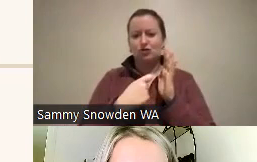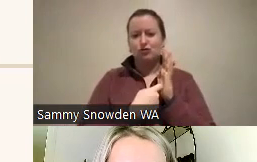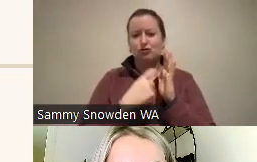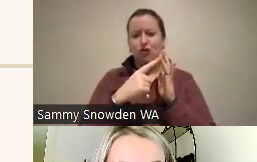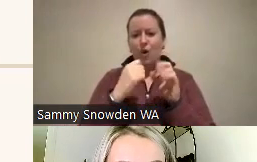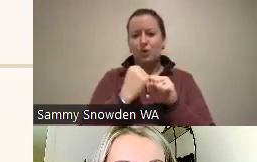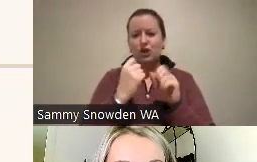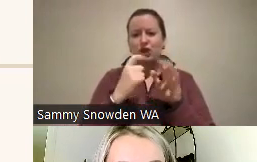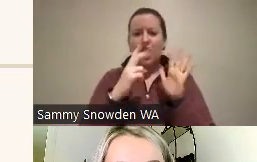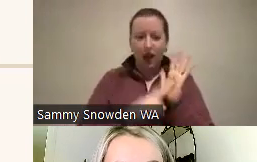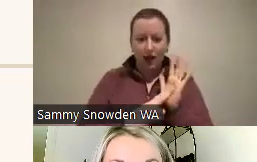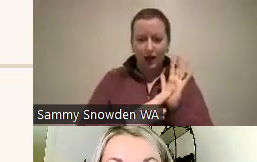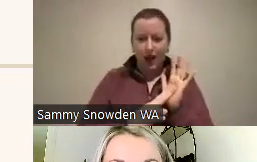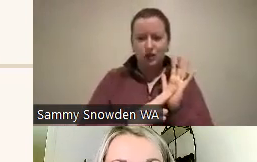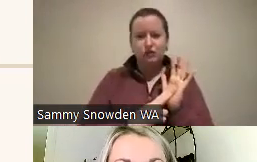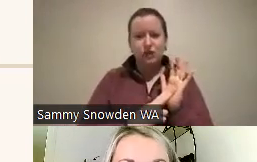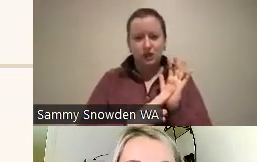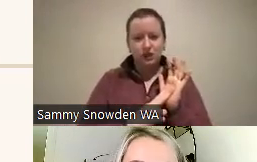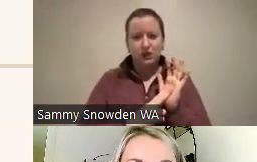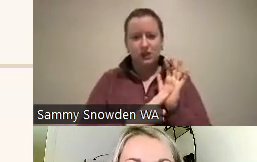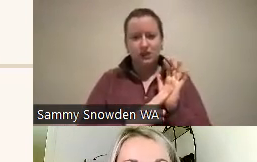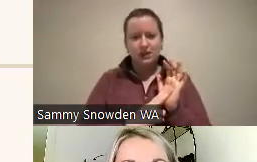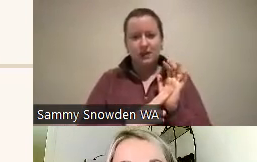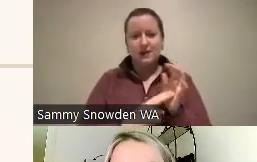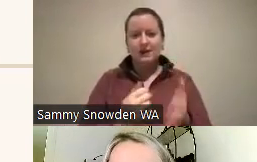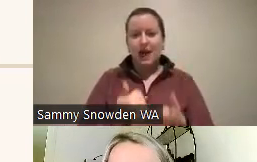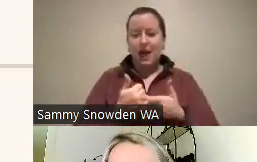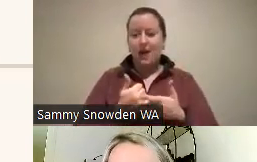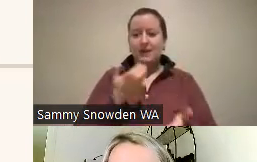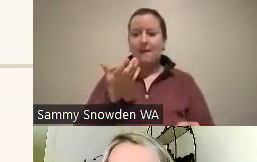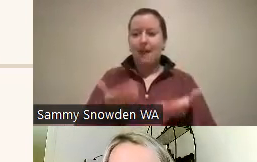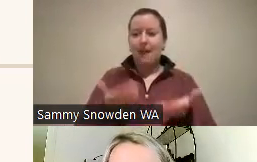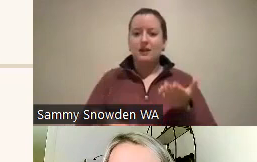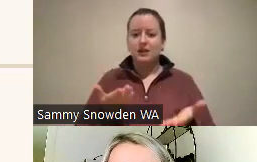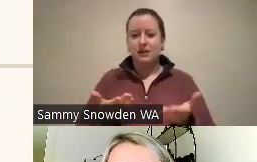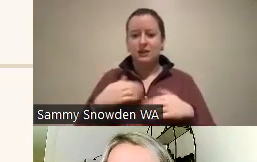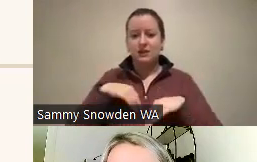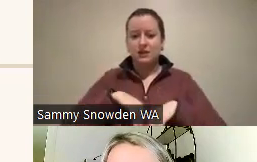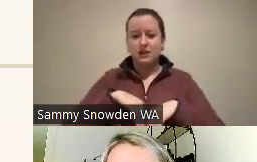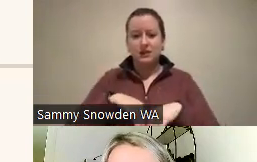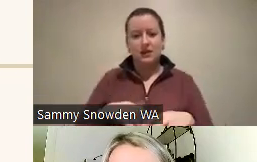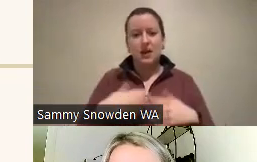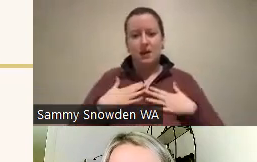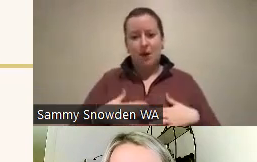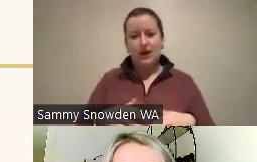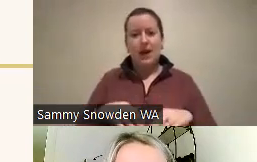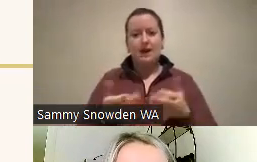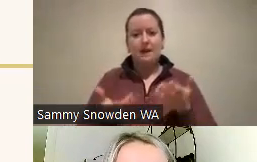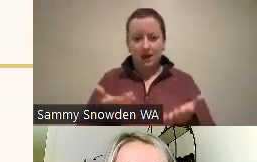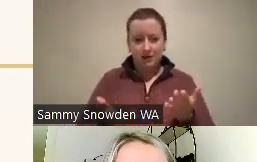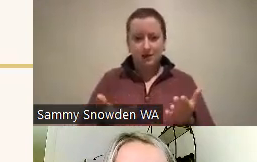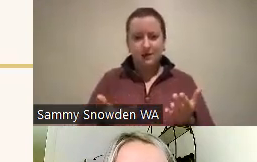protein to avoid a nitrogen imbalance. So we have 22 grams of protein in there per portion.